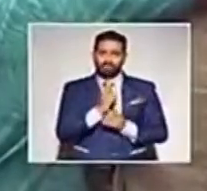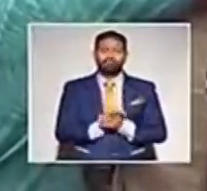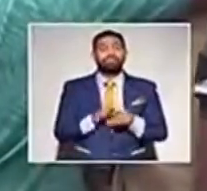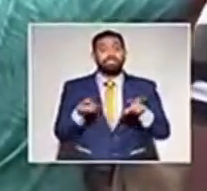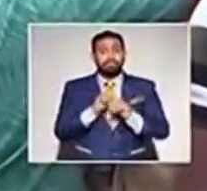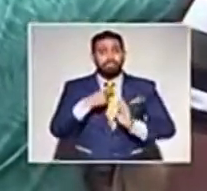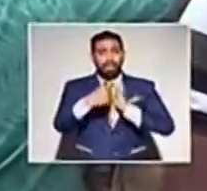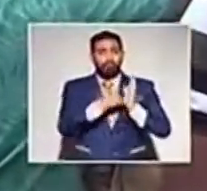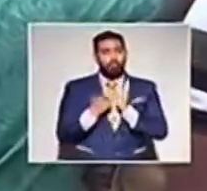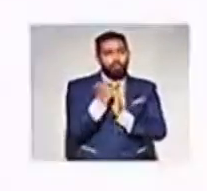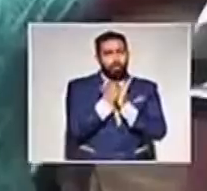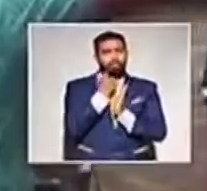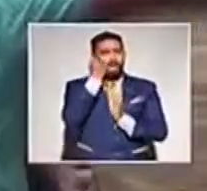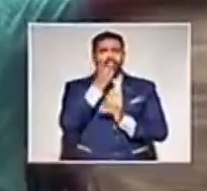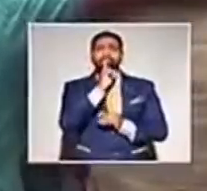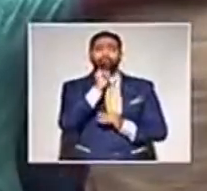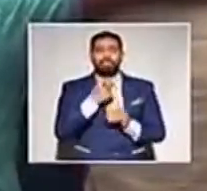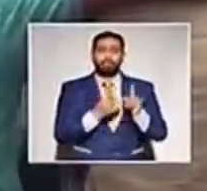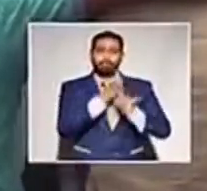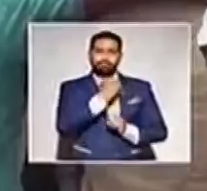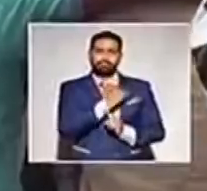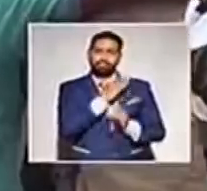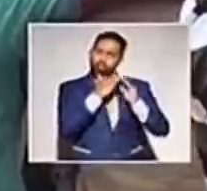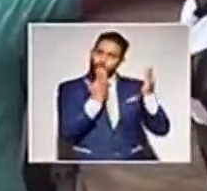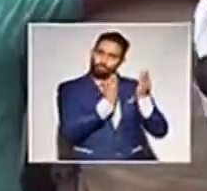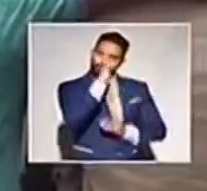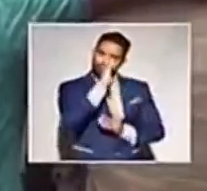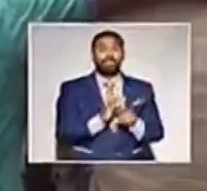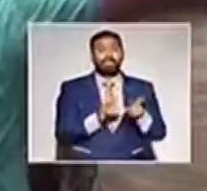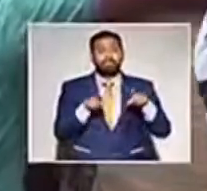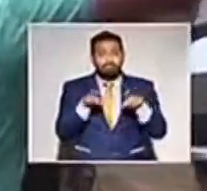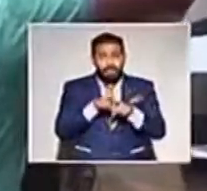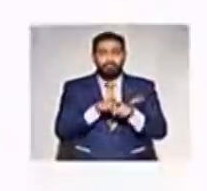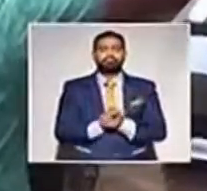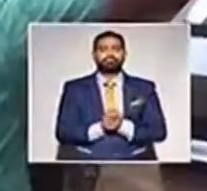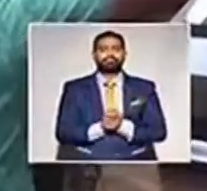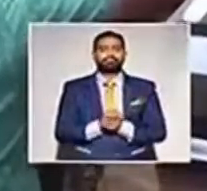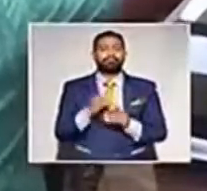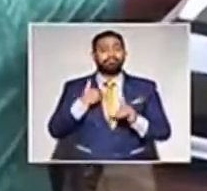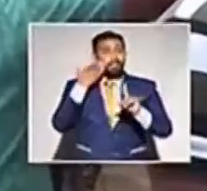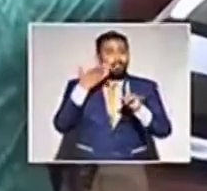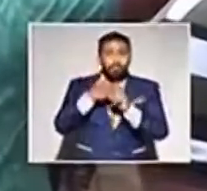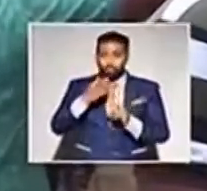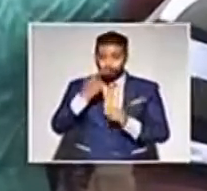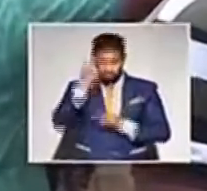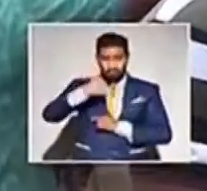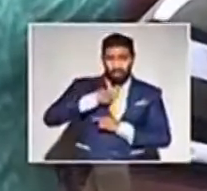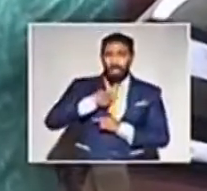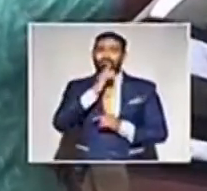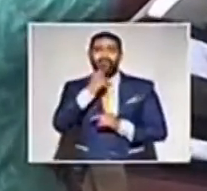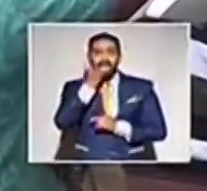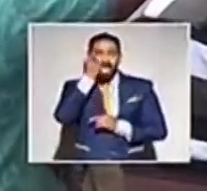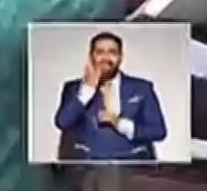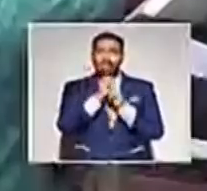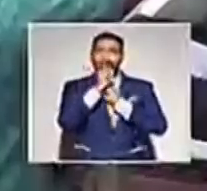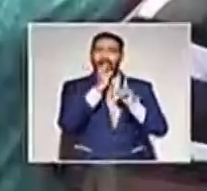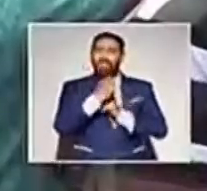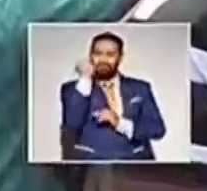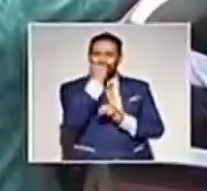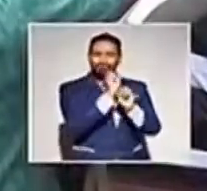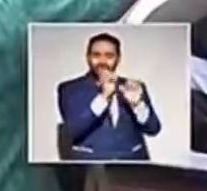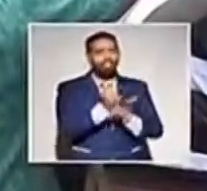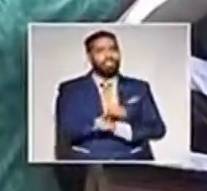should go home. We don't see a representative speaking on behalf of us in parliament. They are discussing personal matters and are only concerned about their